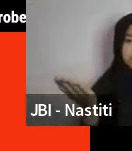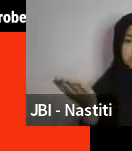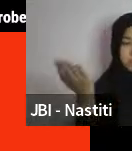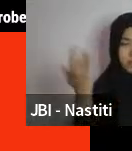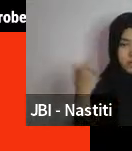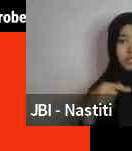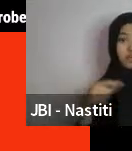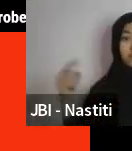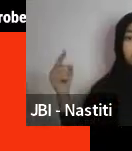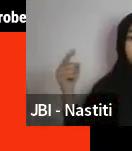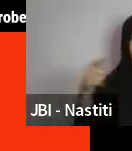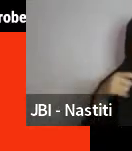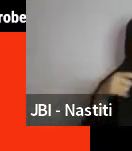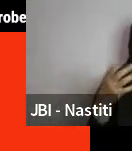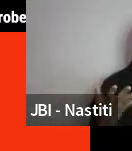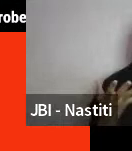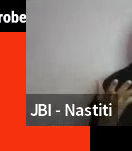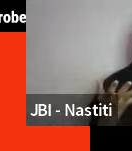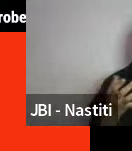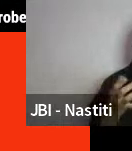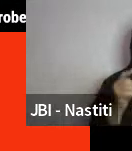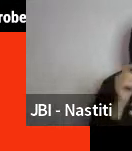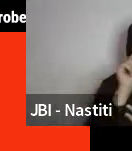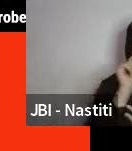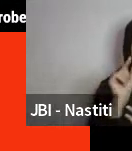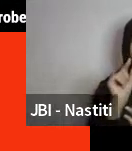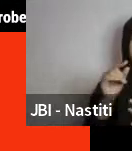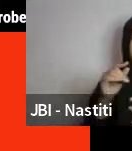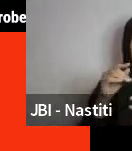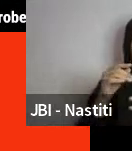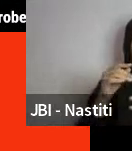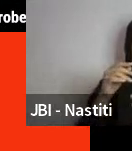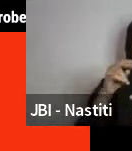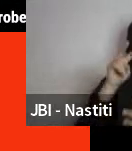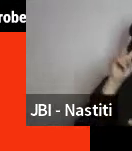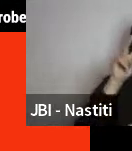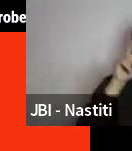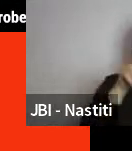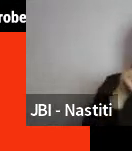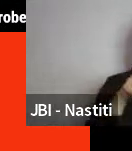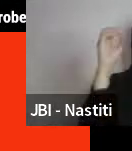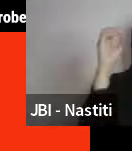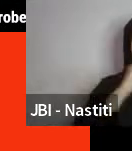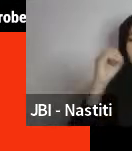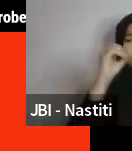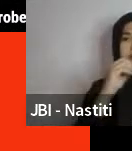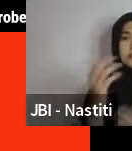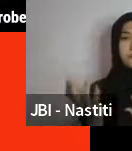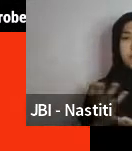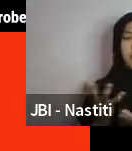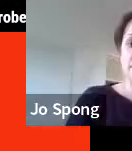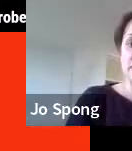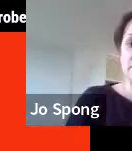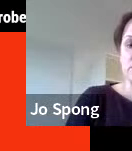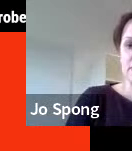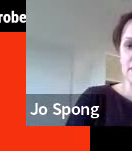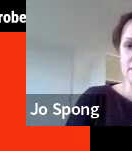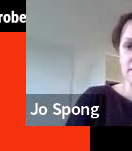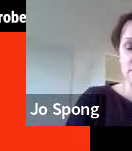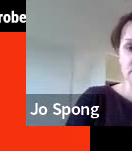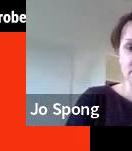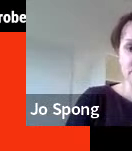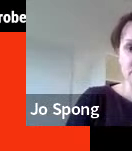explore preparedness and training needs for a rural regional public mental health workforce in providing care to people